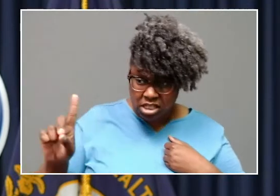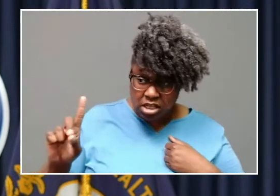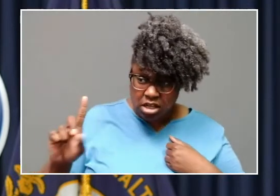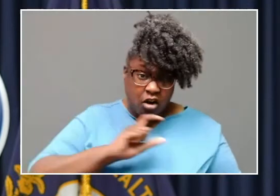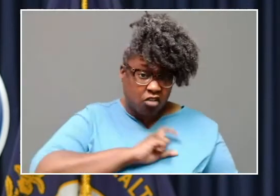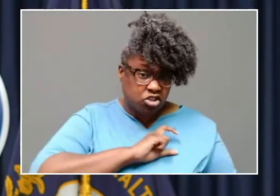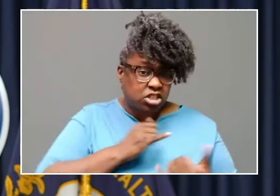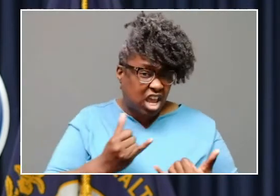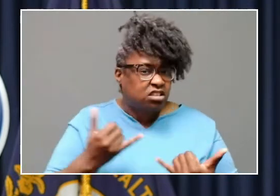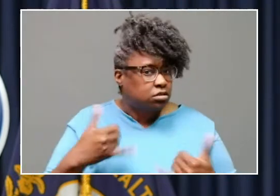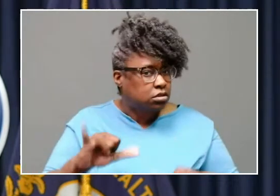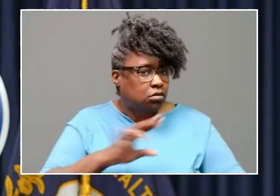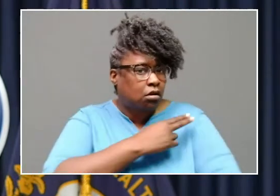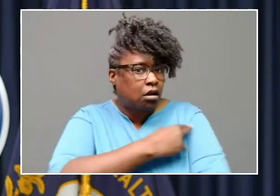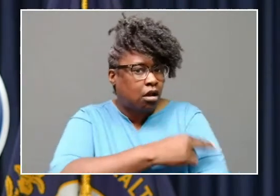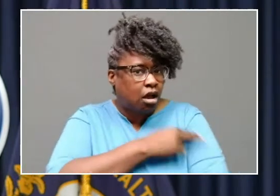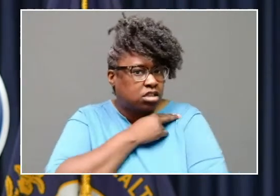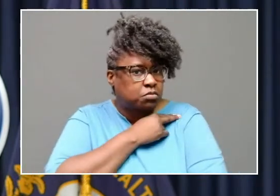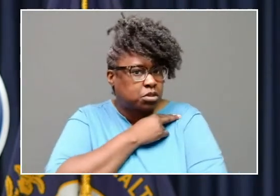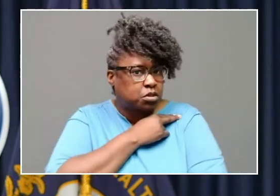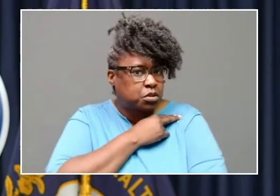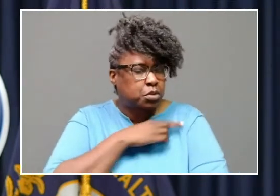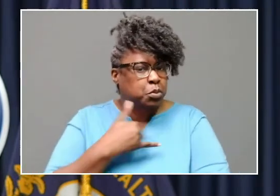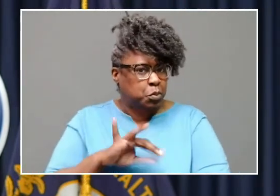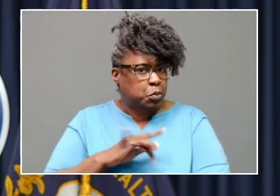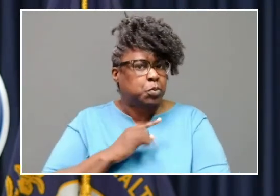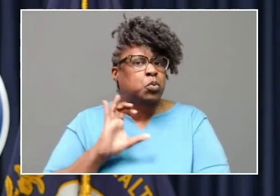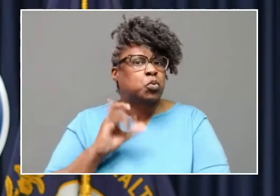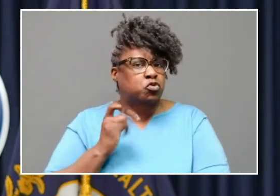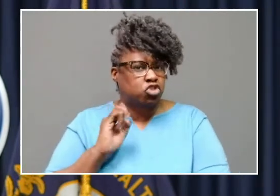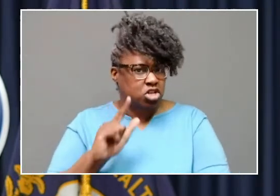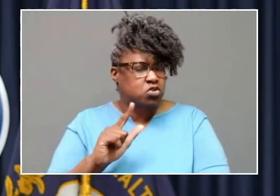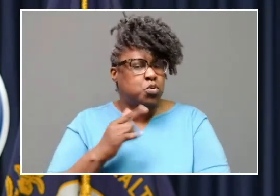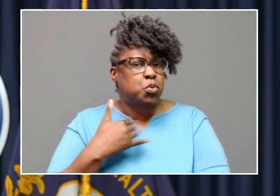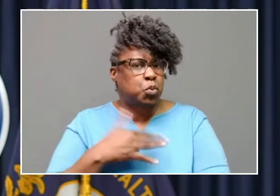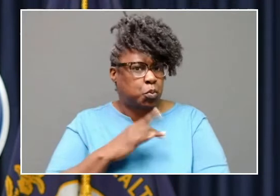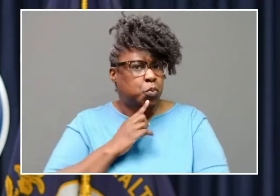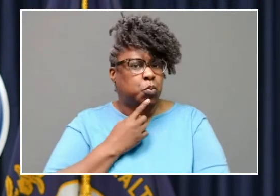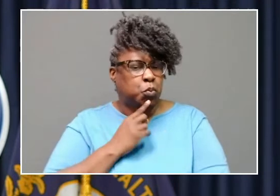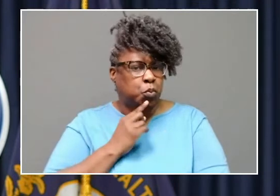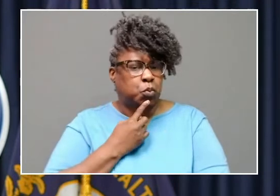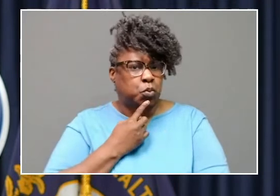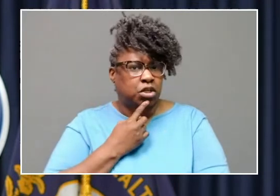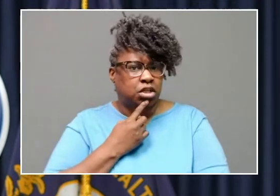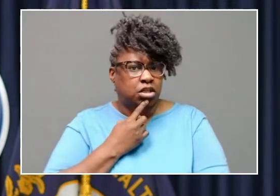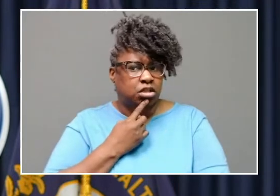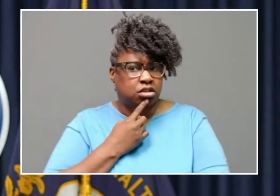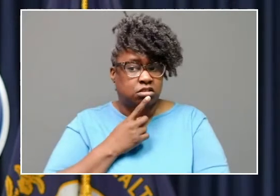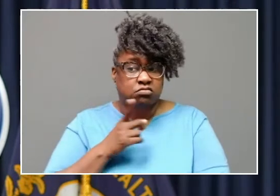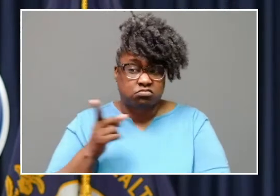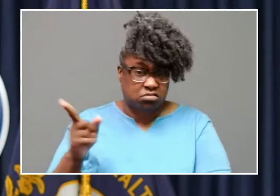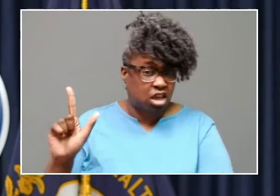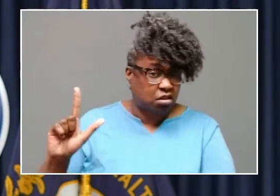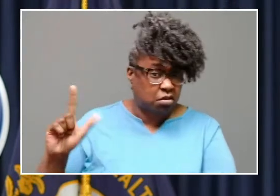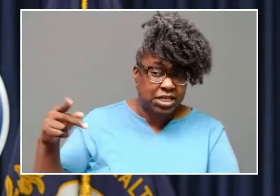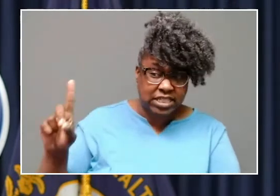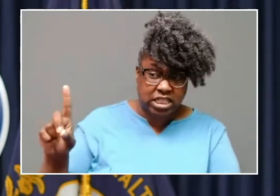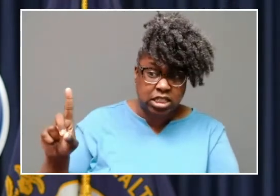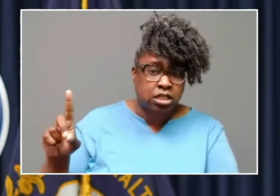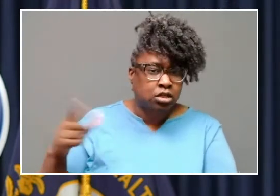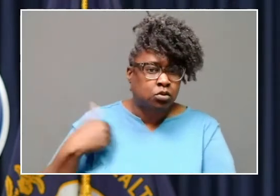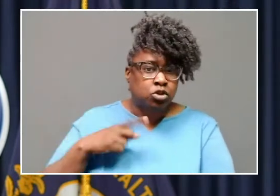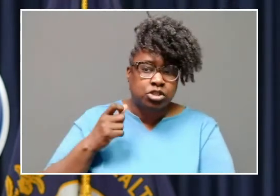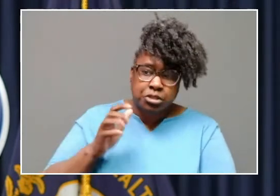condition in that hospital. This agency is more than earned our prayers and our